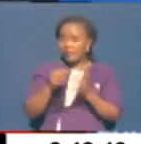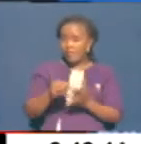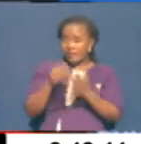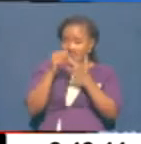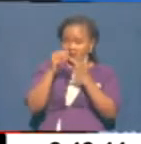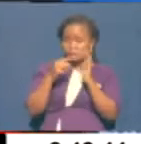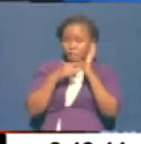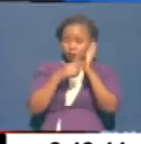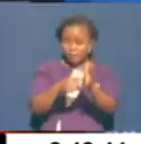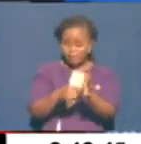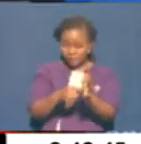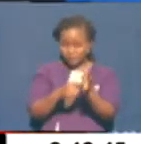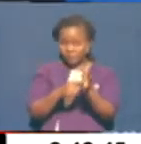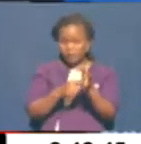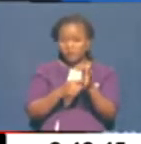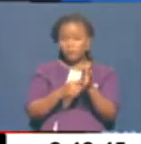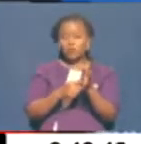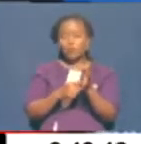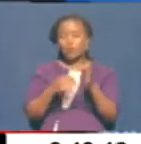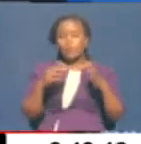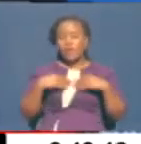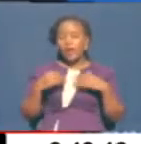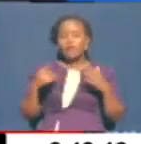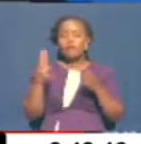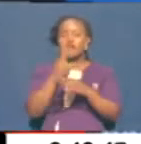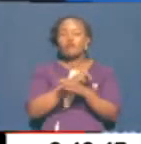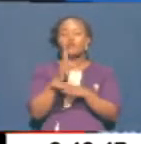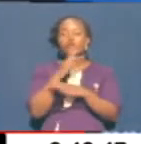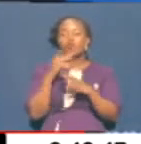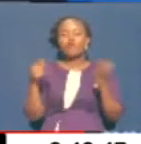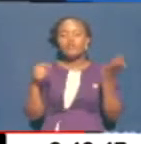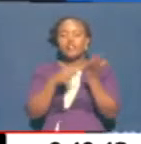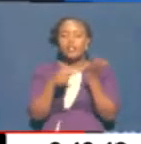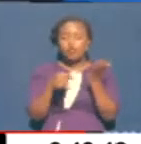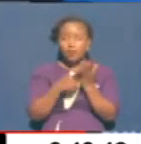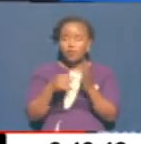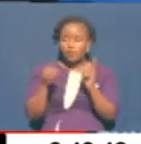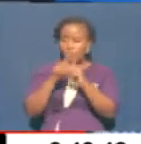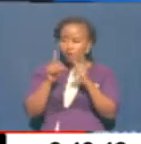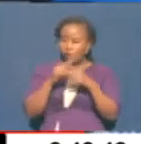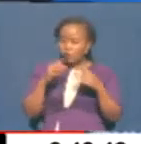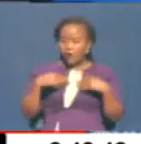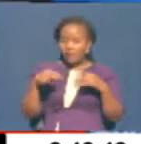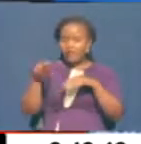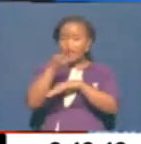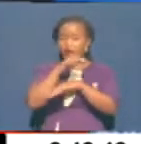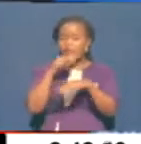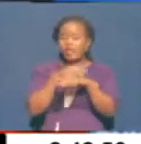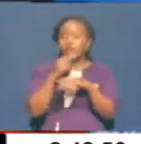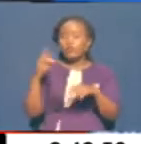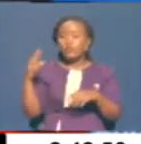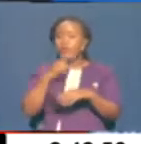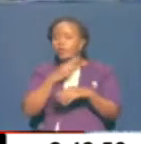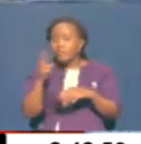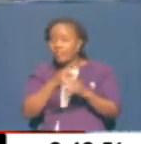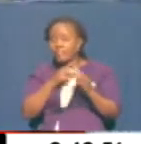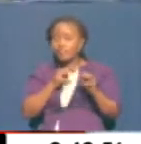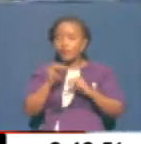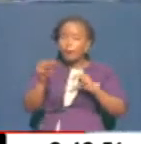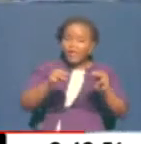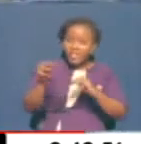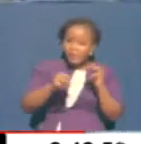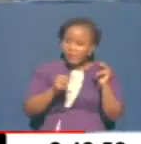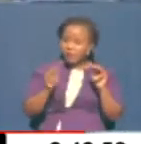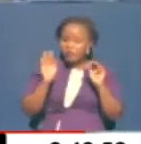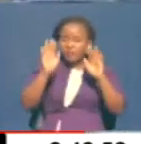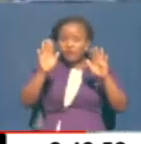with regard to the uptake of the technology by, say, the National Disaster Management Unit. This would be very useful.